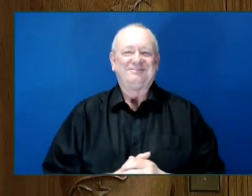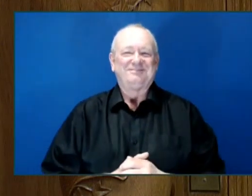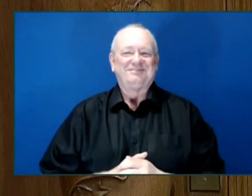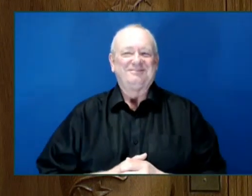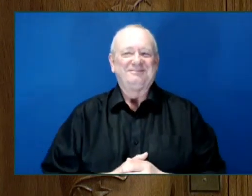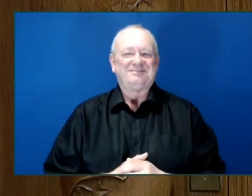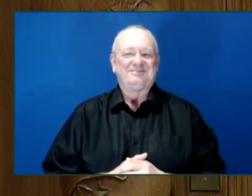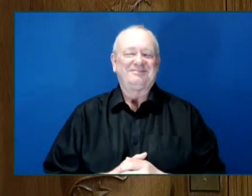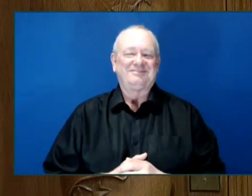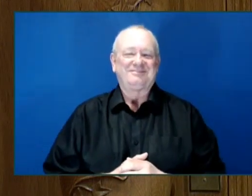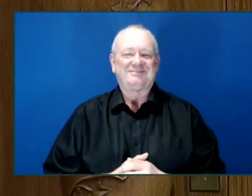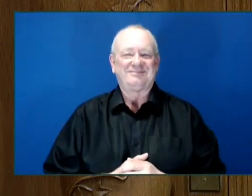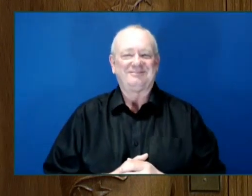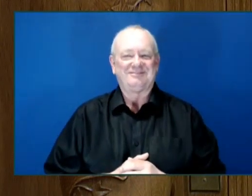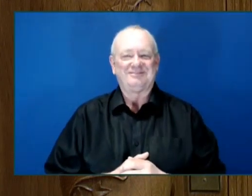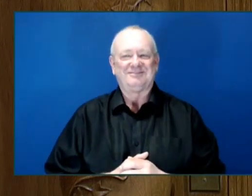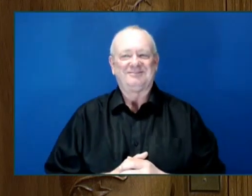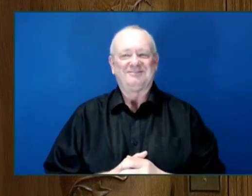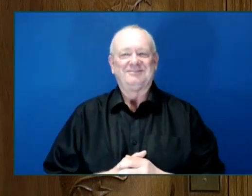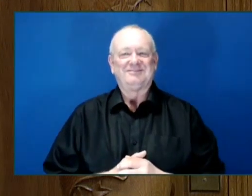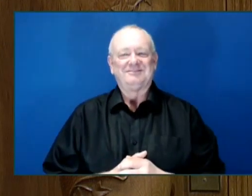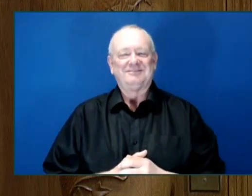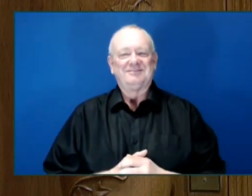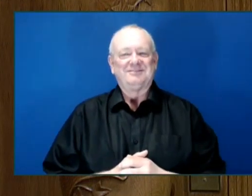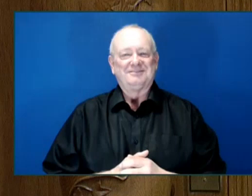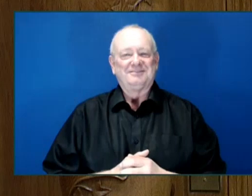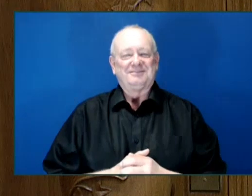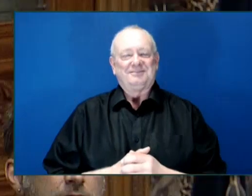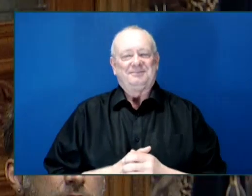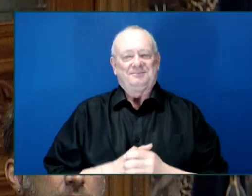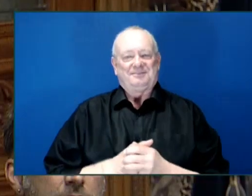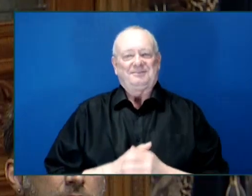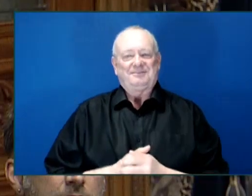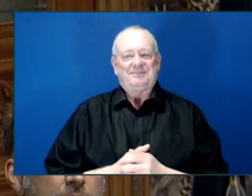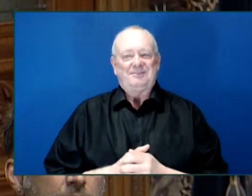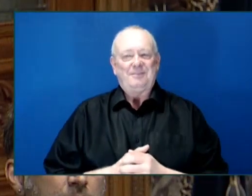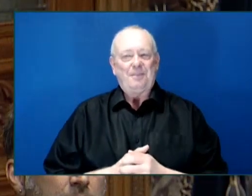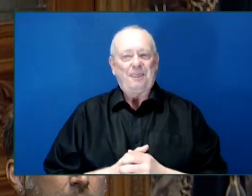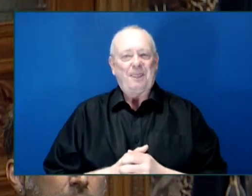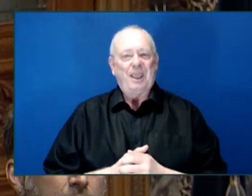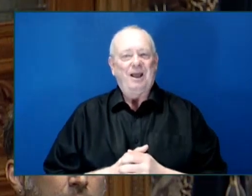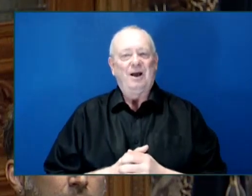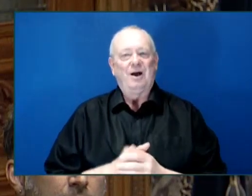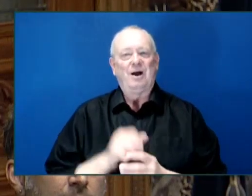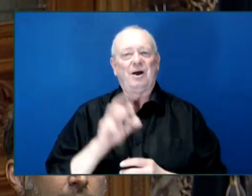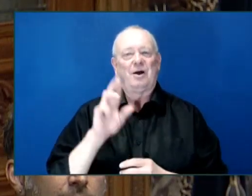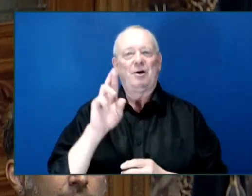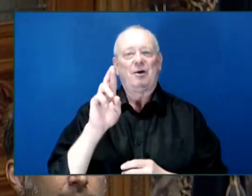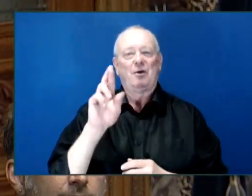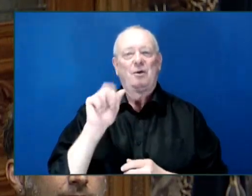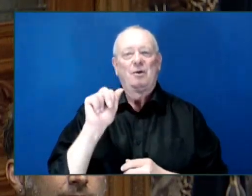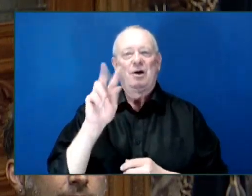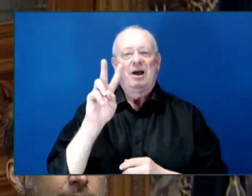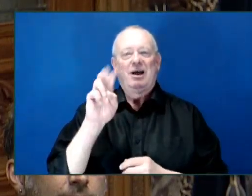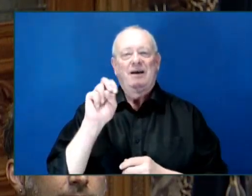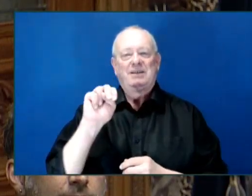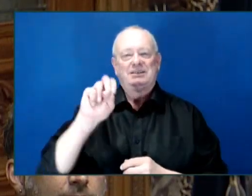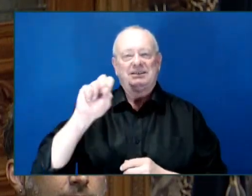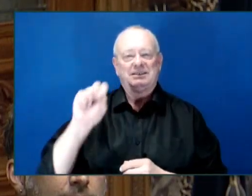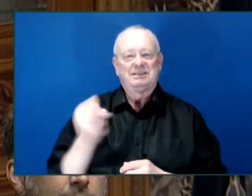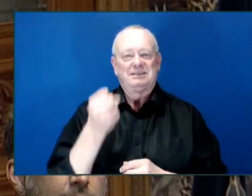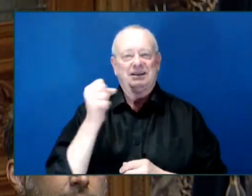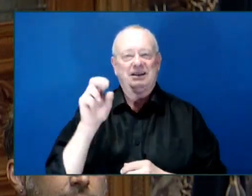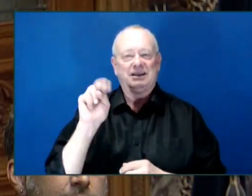Leader of the third party. Thank you, Honorable Speaker. Raven's Nest is a new child and youth advocacy center under the Cowichan Women